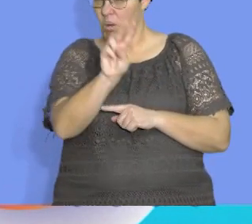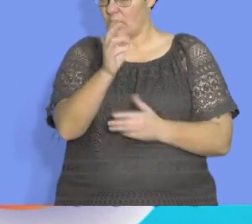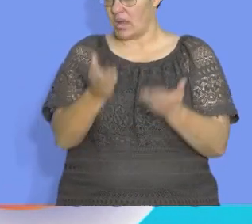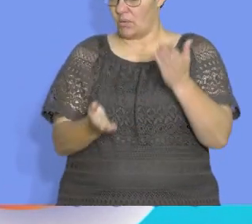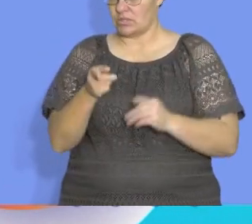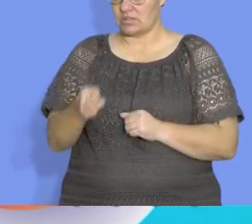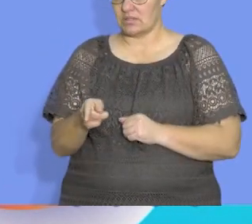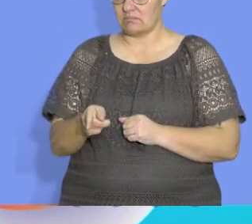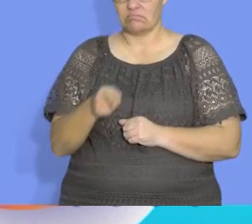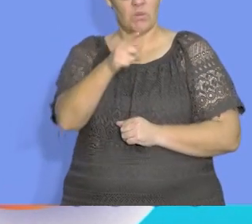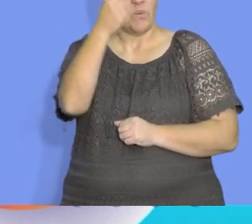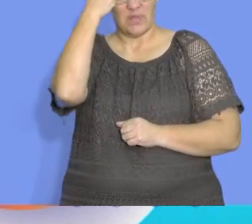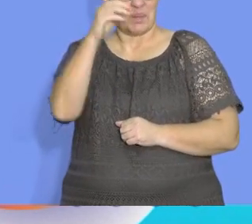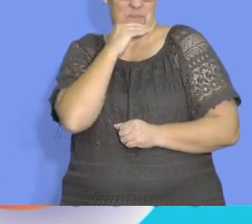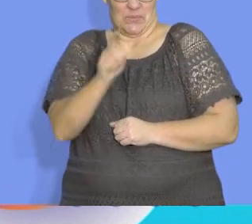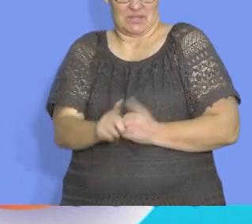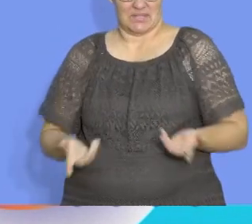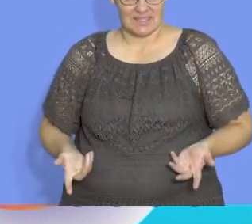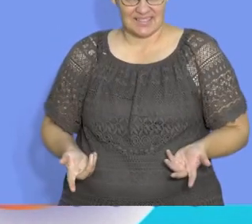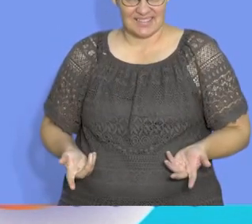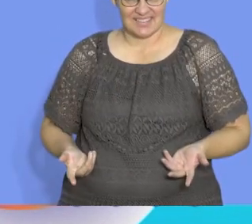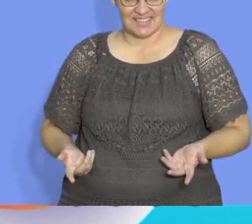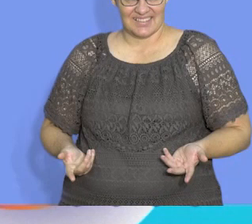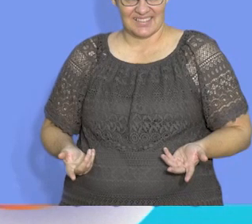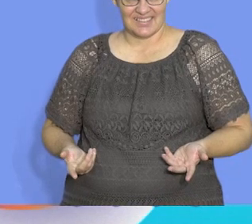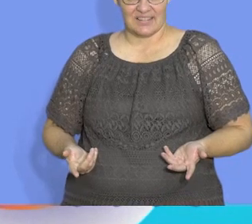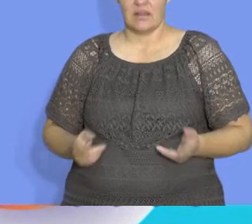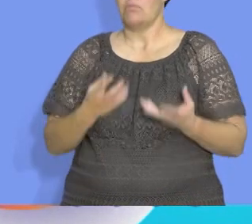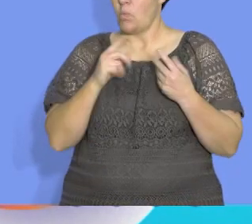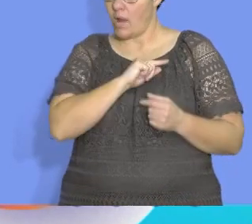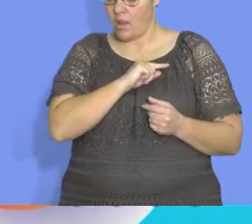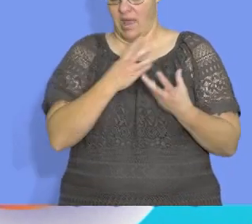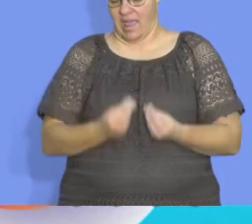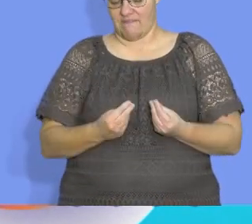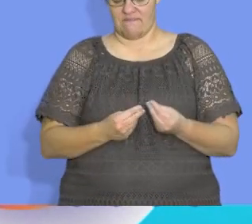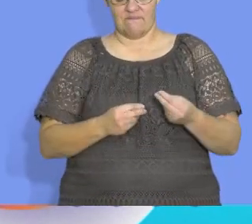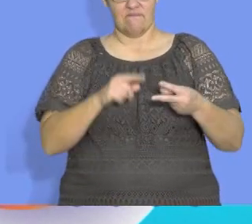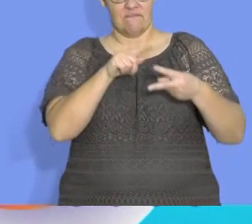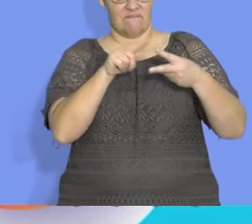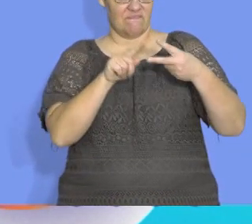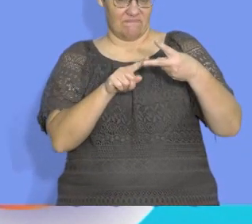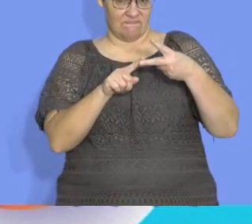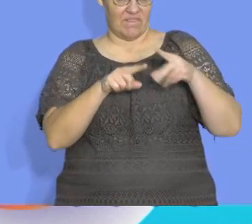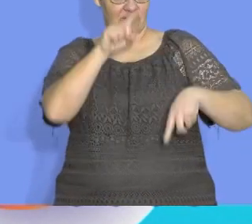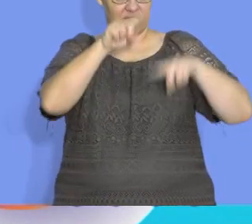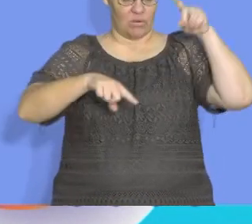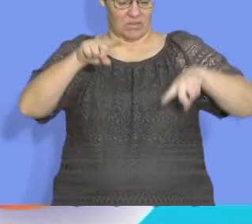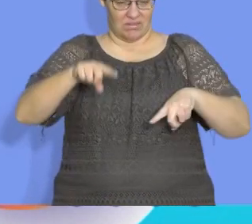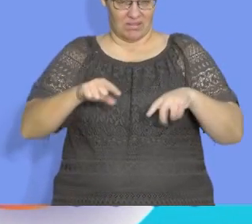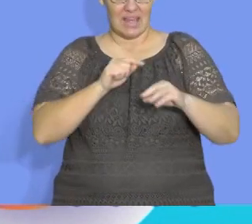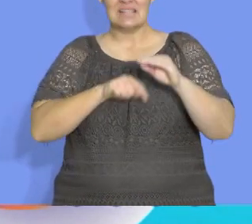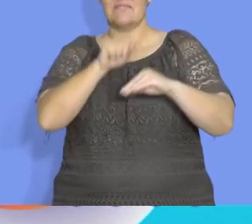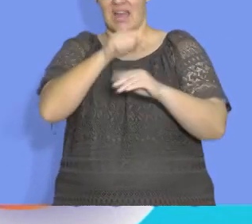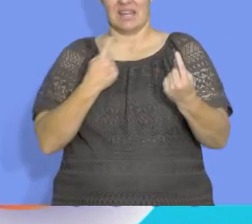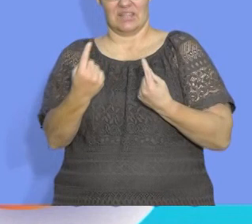equation? What do you think it means when we've got two variables, one divided by the other,